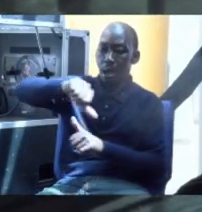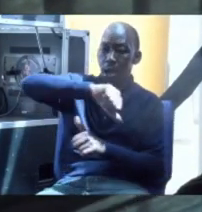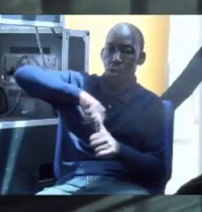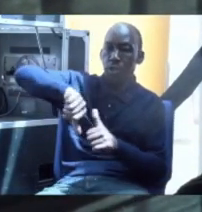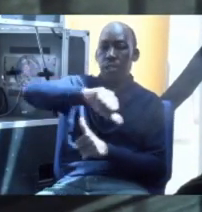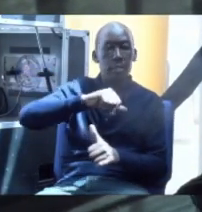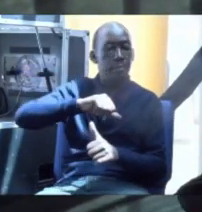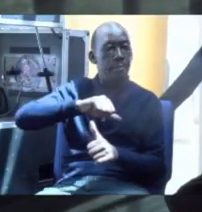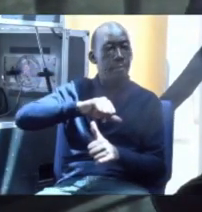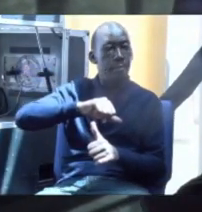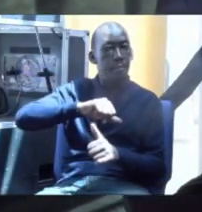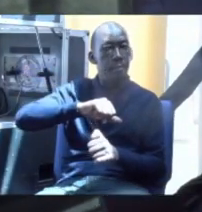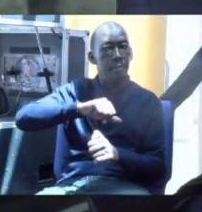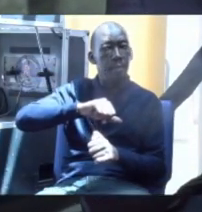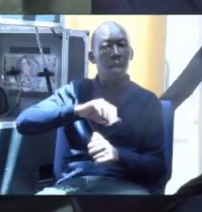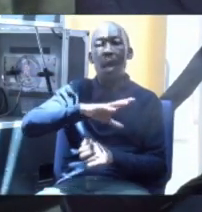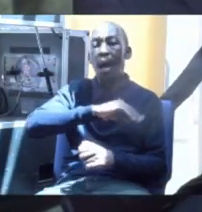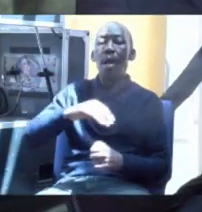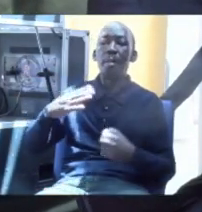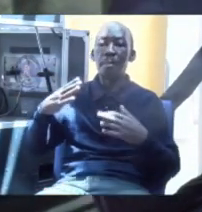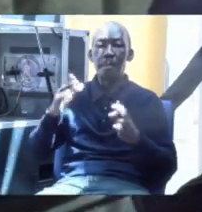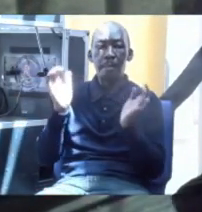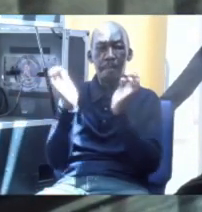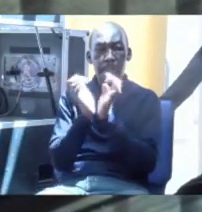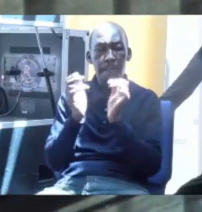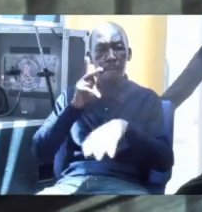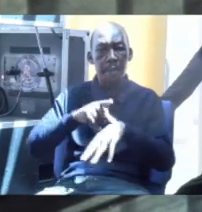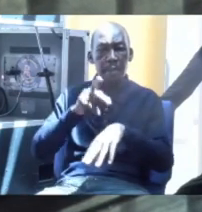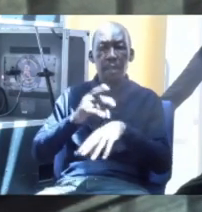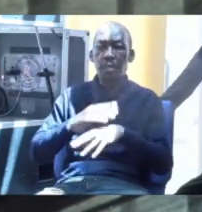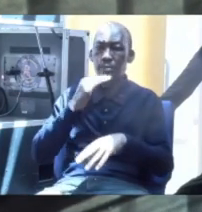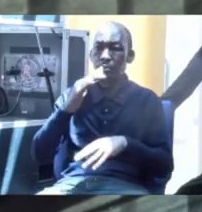kwa kuwa amenitia mafuta. And Peter paraphrases when he's preaching in the